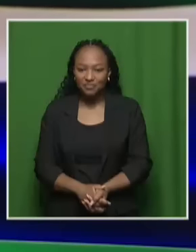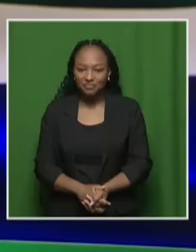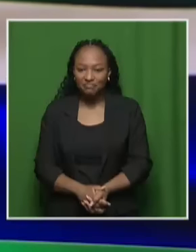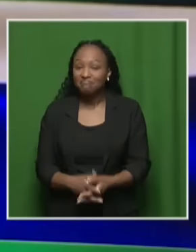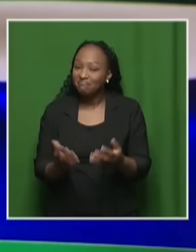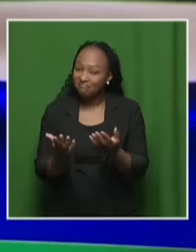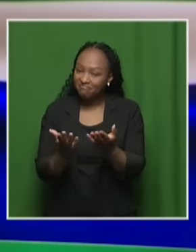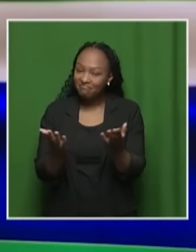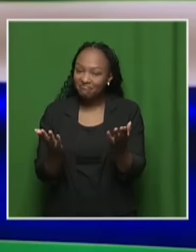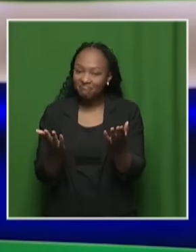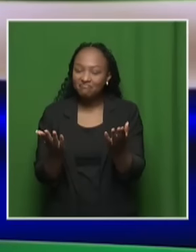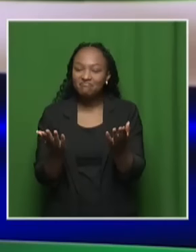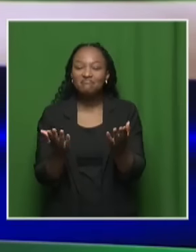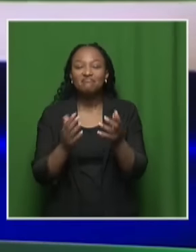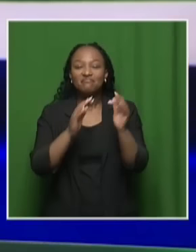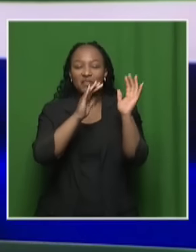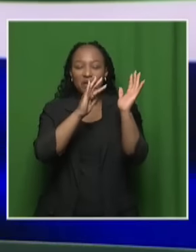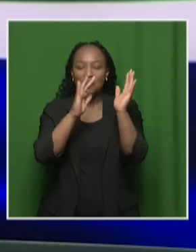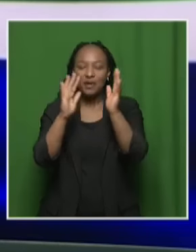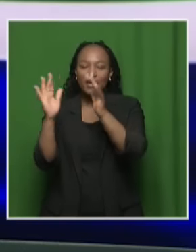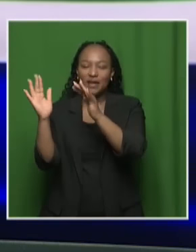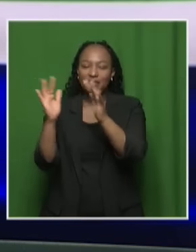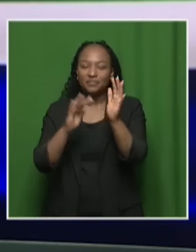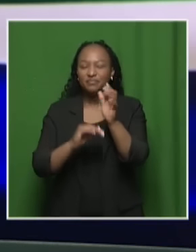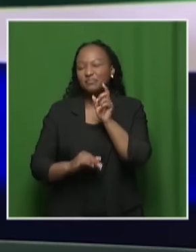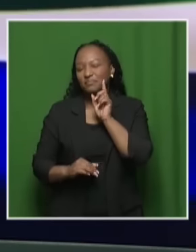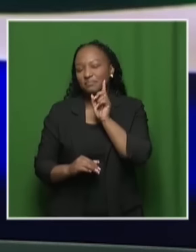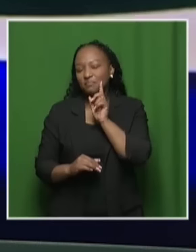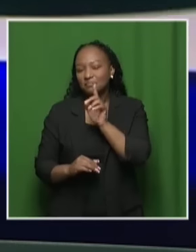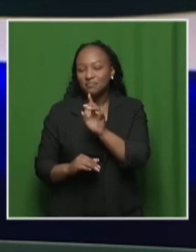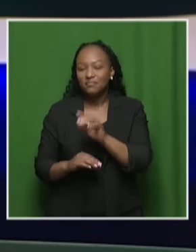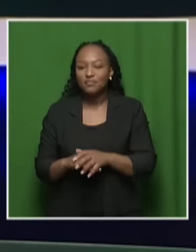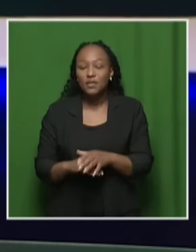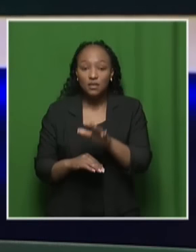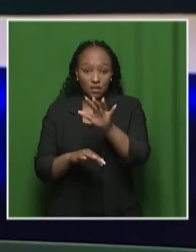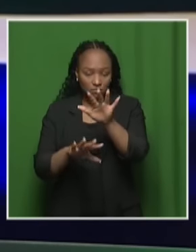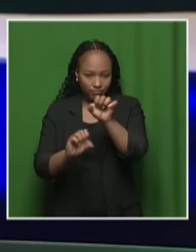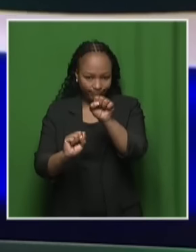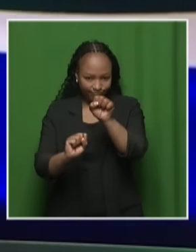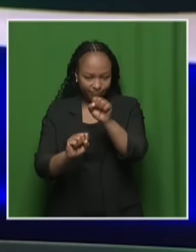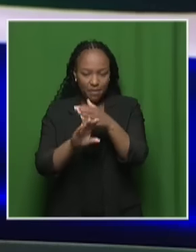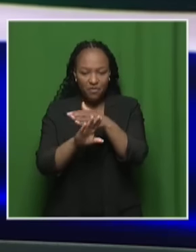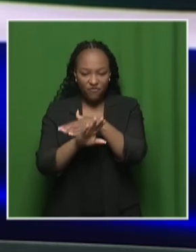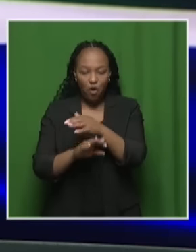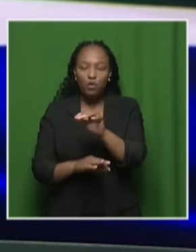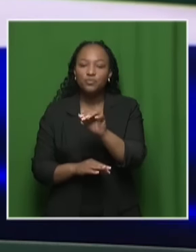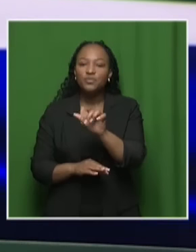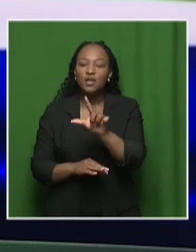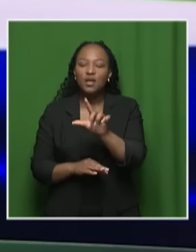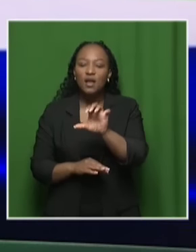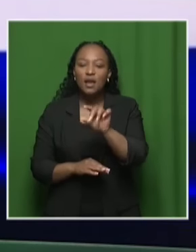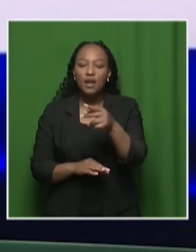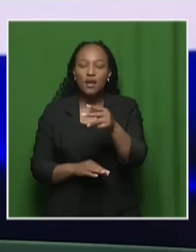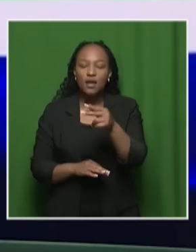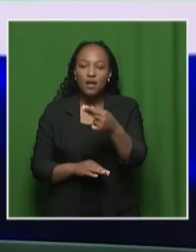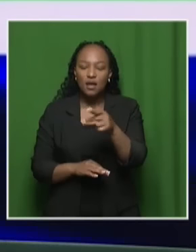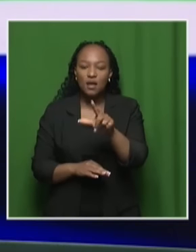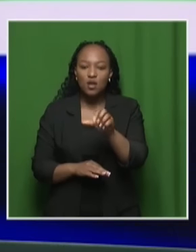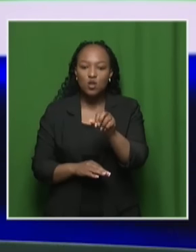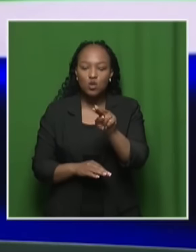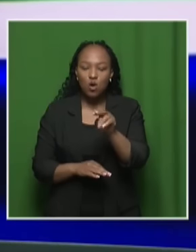Right, time to take a look at what the weather holds in store. But before Letlogonolo tells us about what's happening across